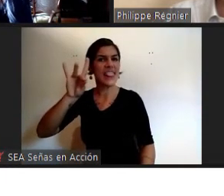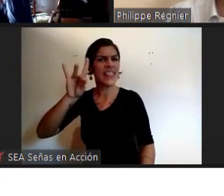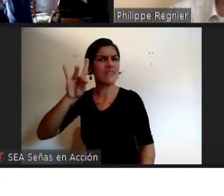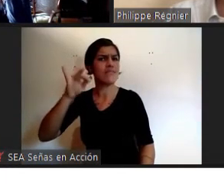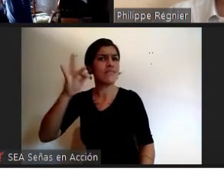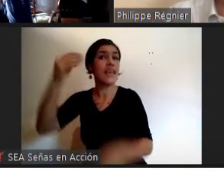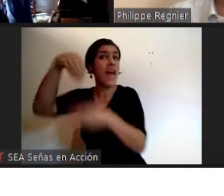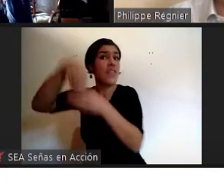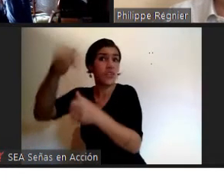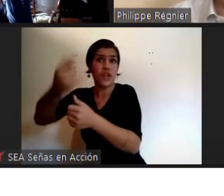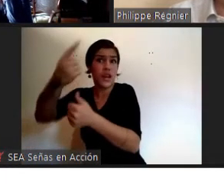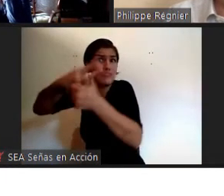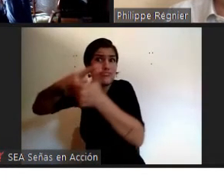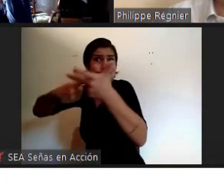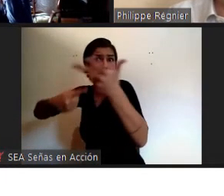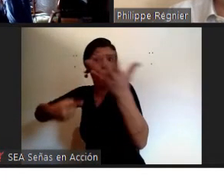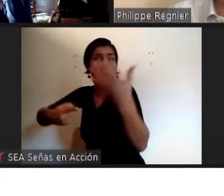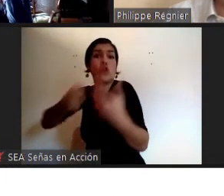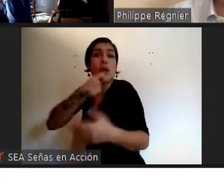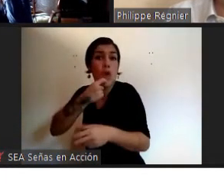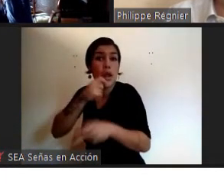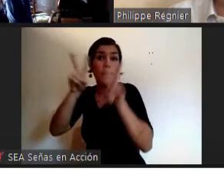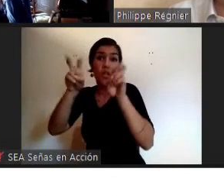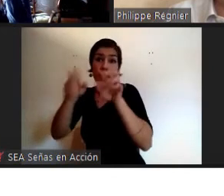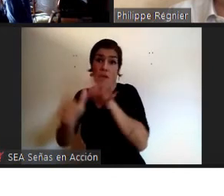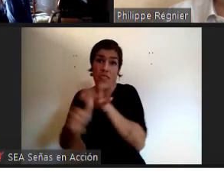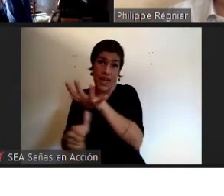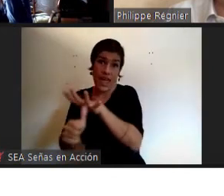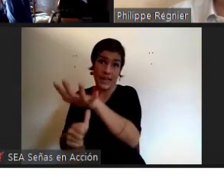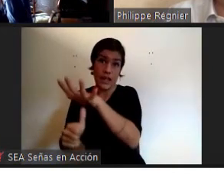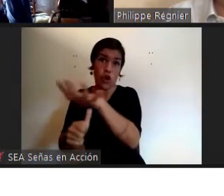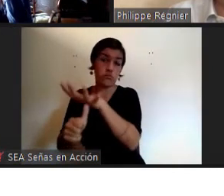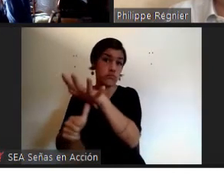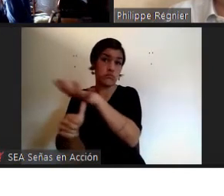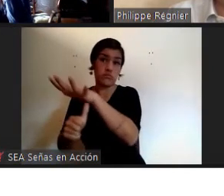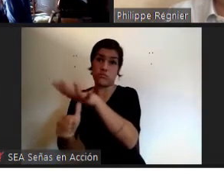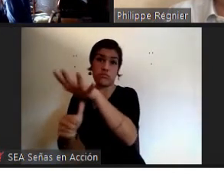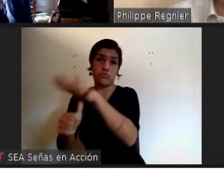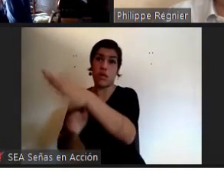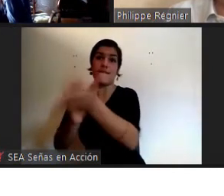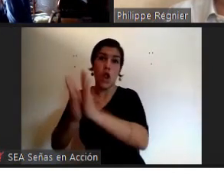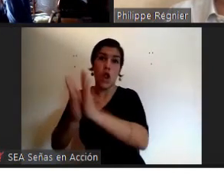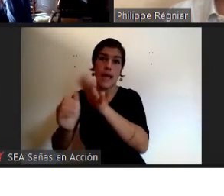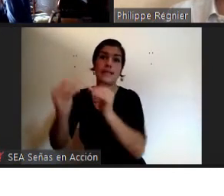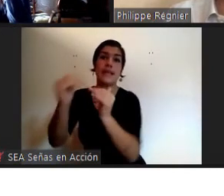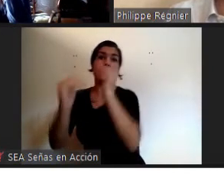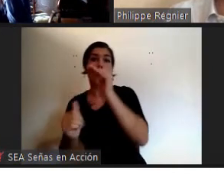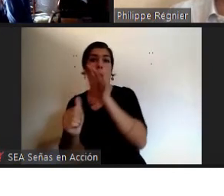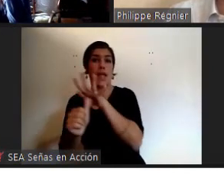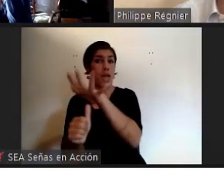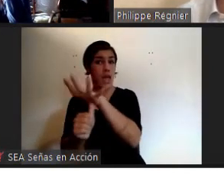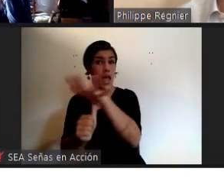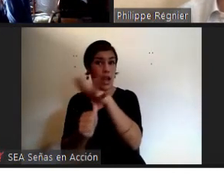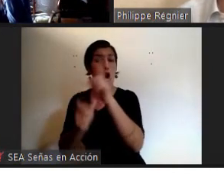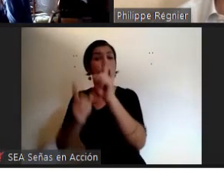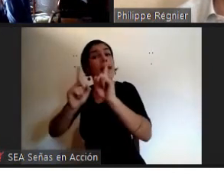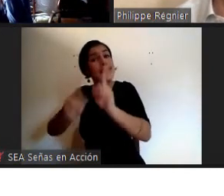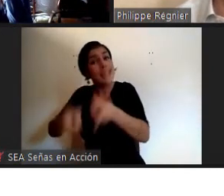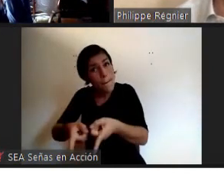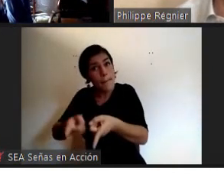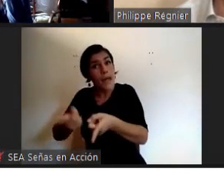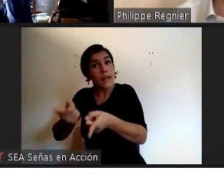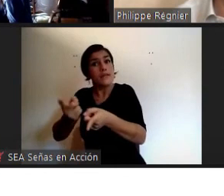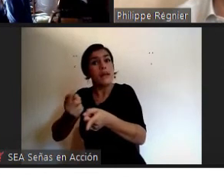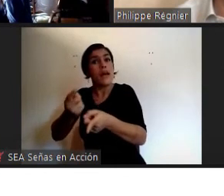activation of a problem that we have been discussing about, but which becomes more readily perceivable in this context,